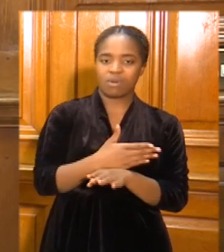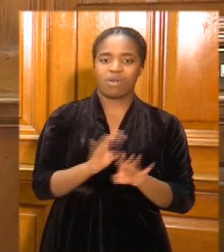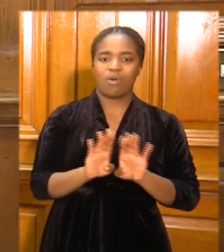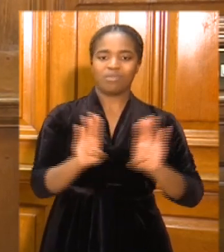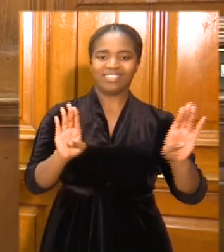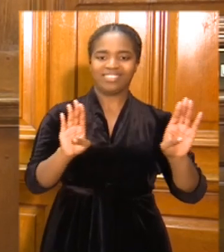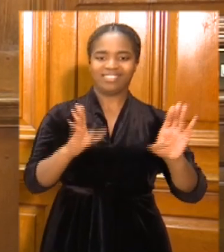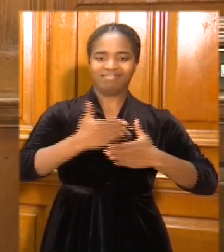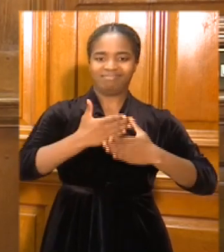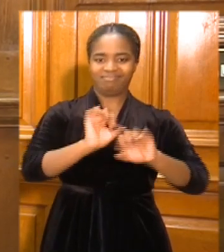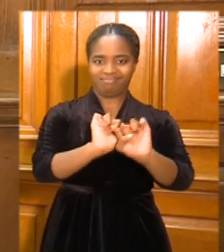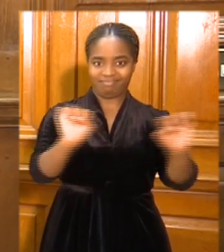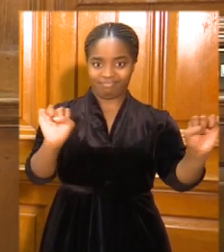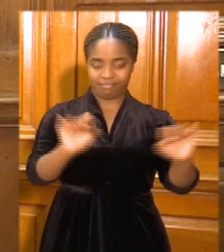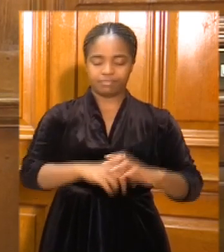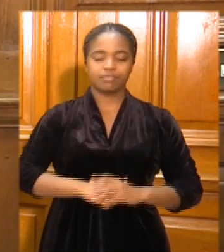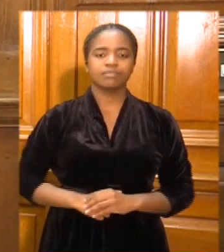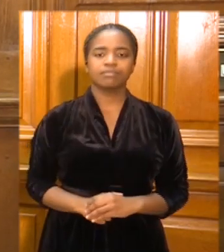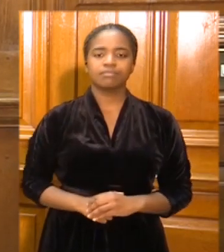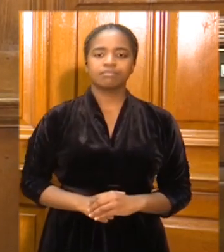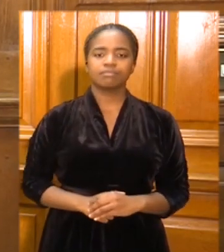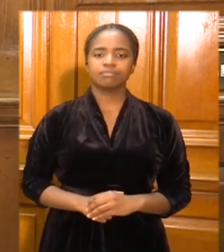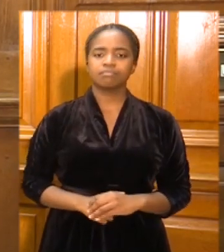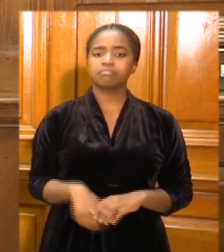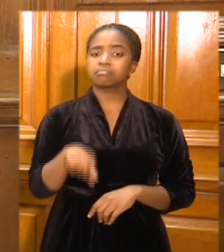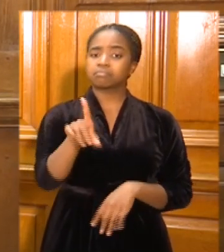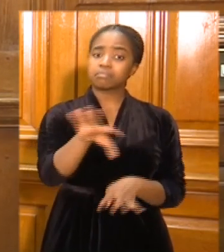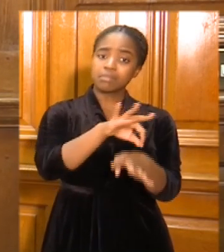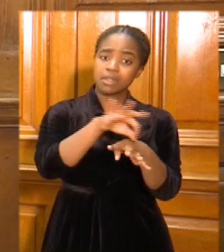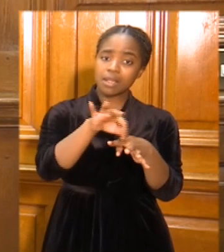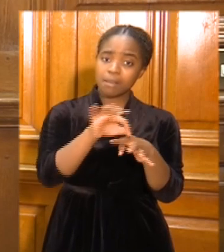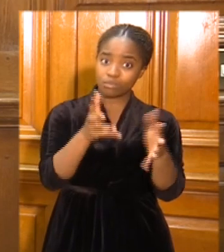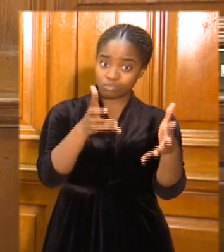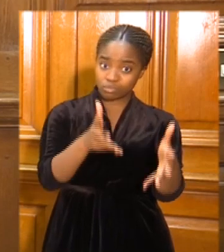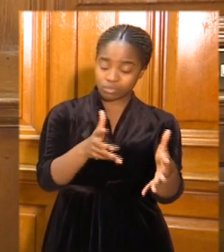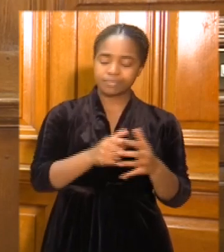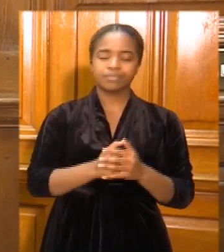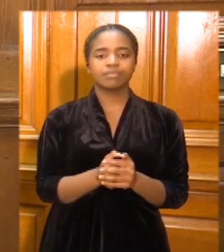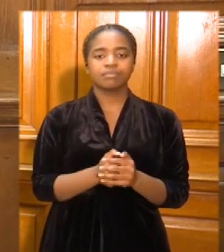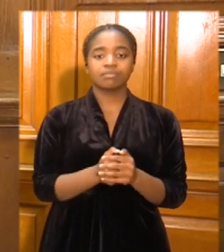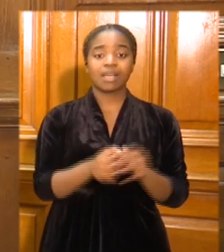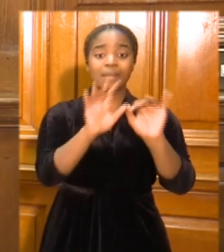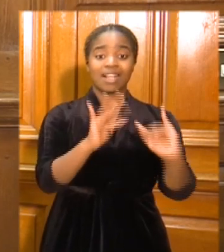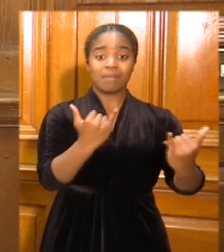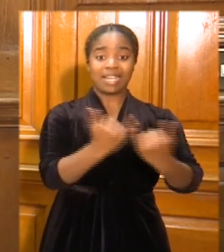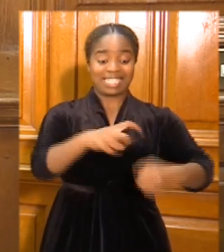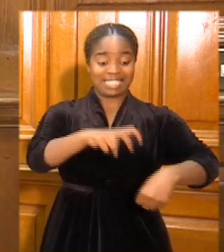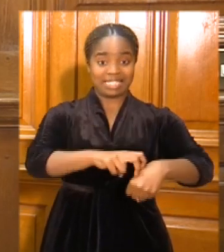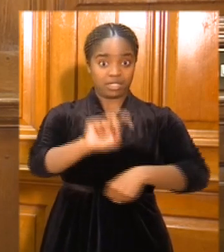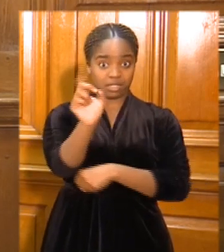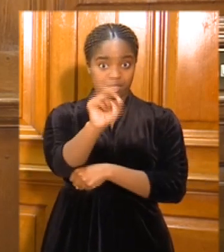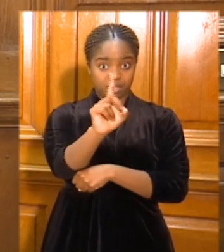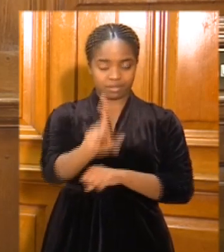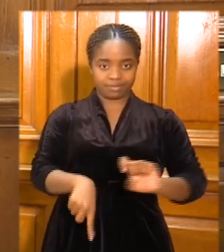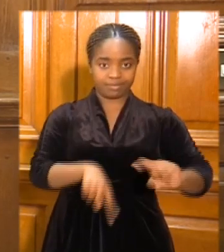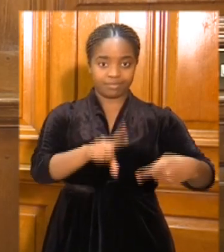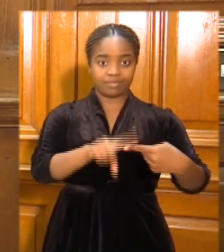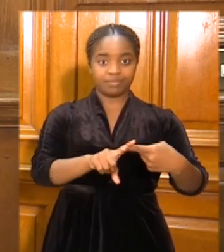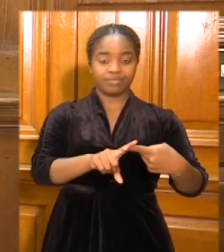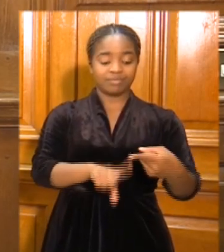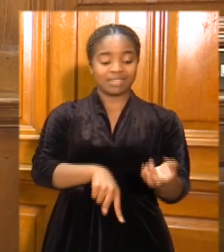their operations. According to these plans, companies will need to put in place